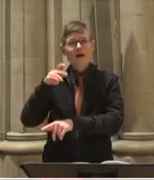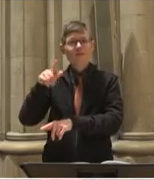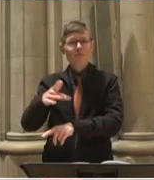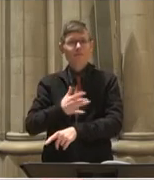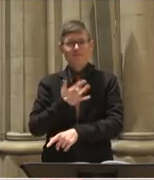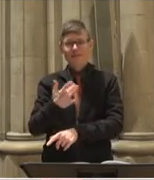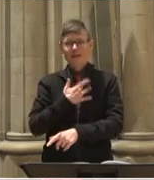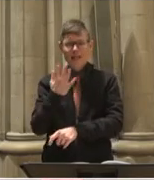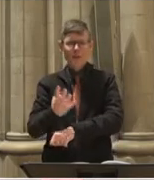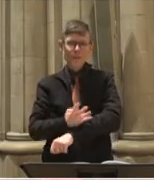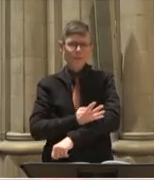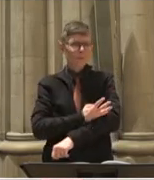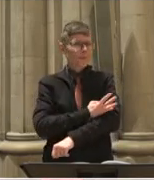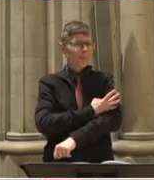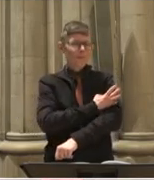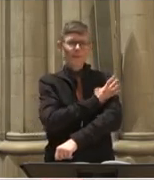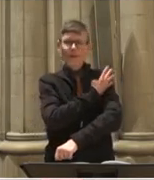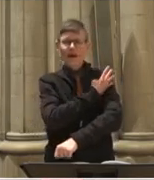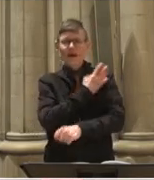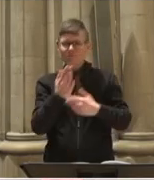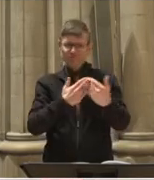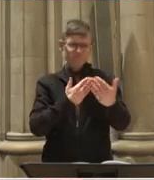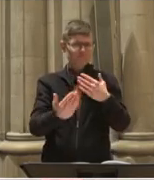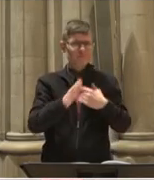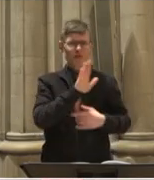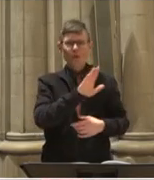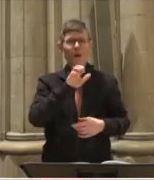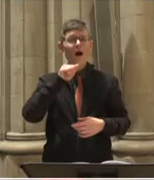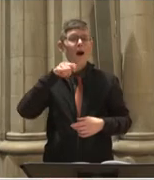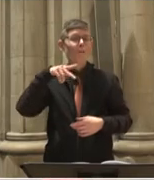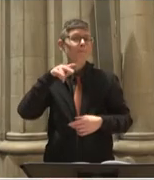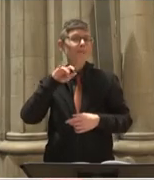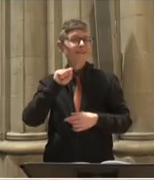that pulls you out of even your Episcopal self.